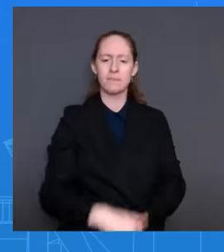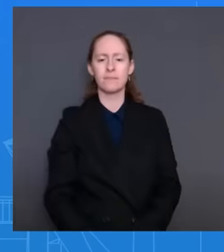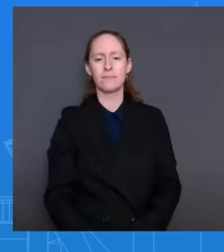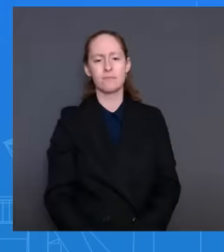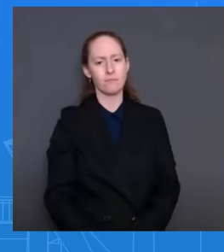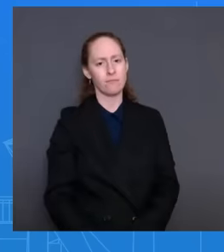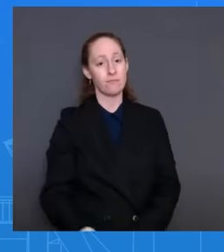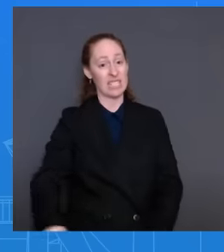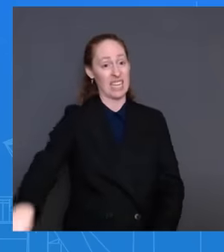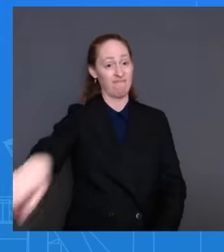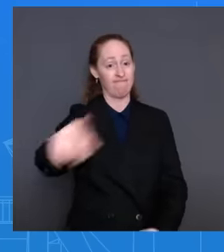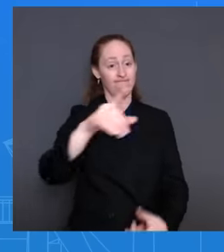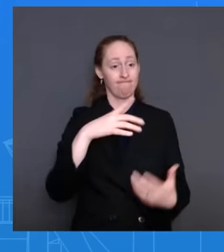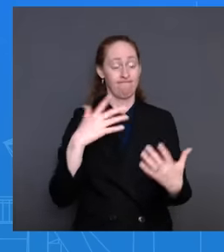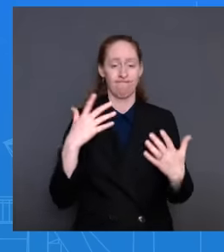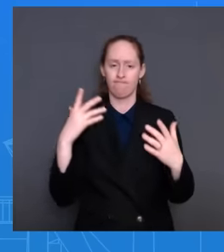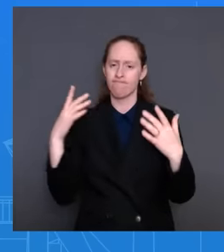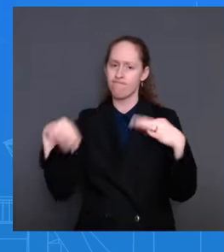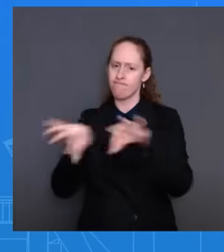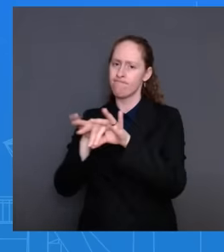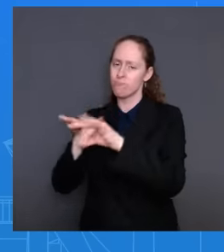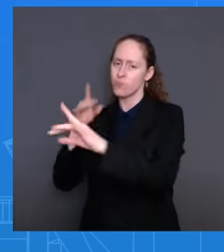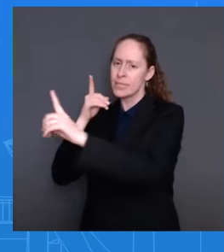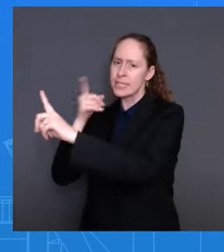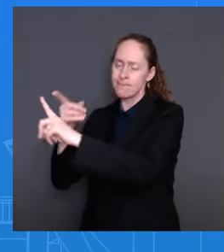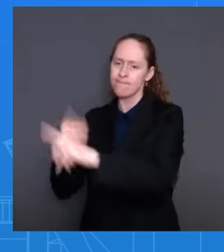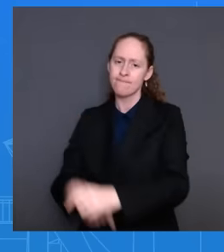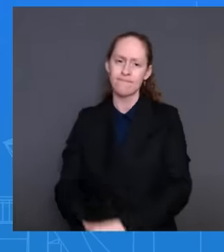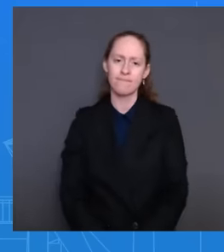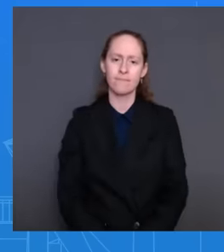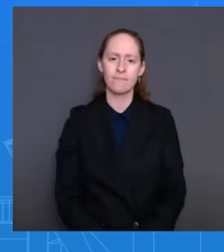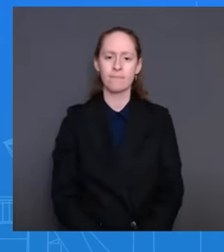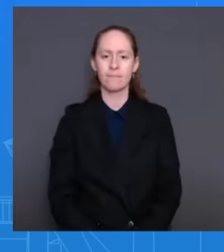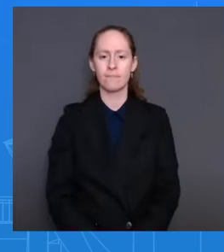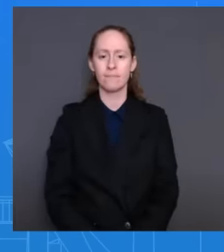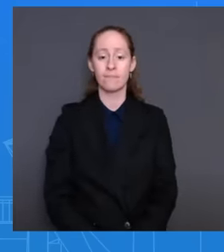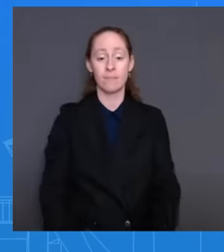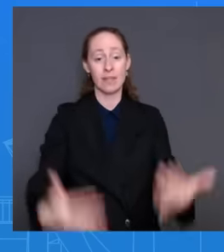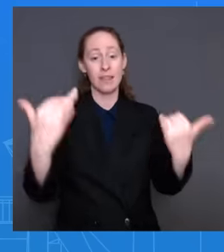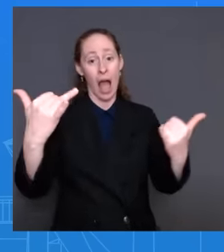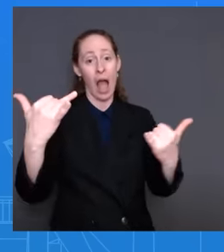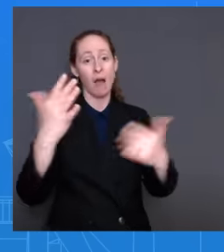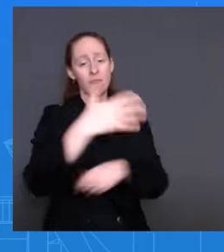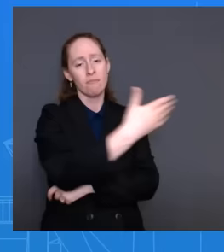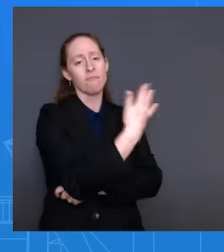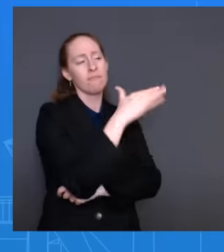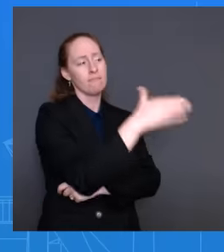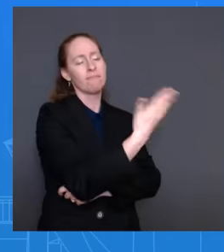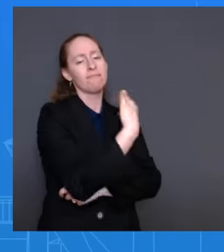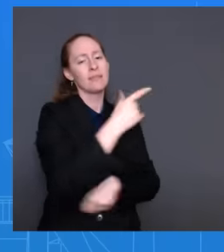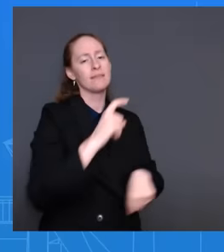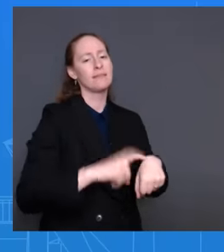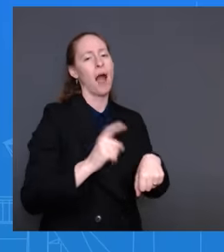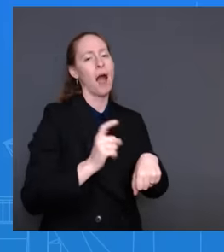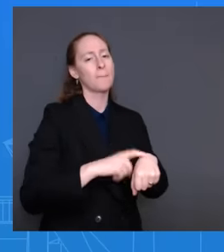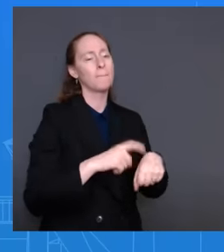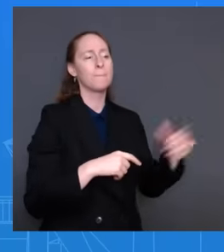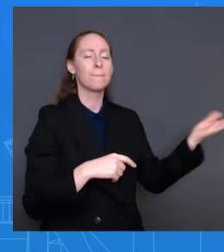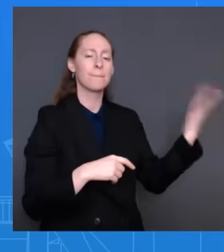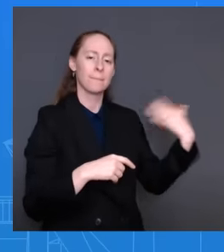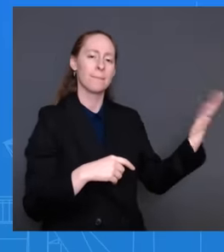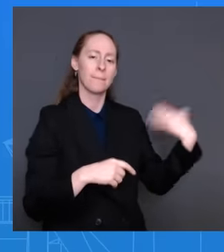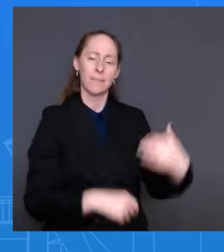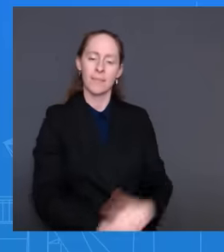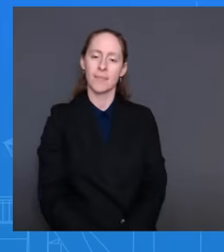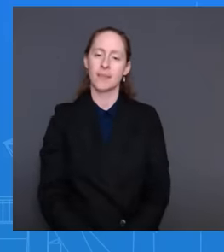into this administration, and now he's calling on Congress to act. And so he is hopeful. He wants